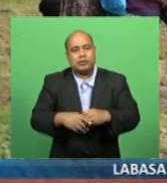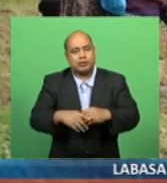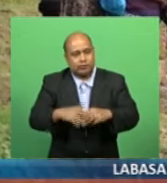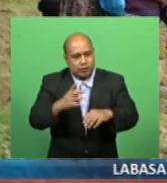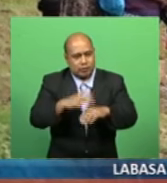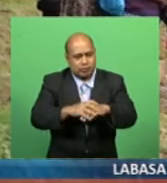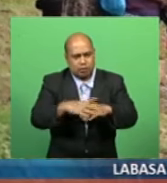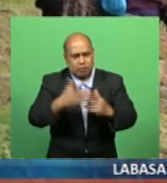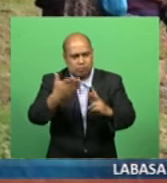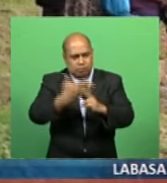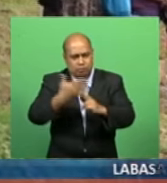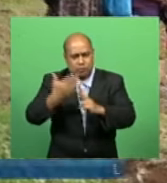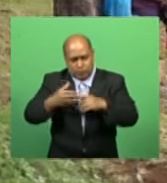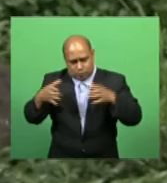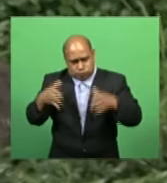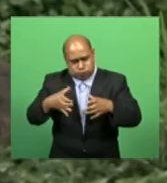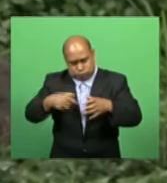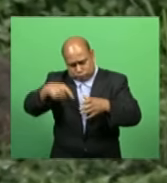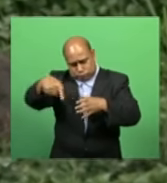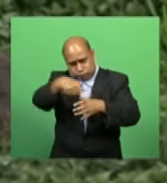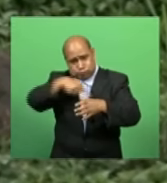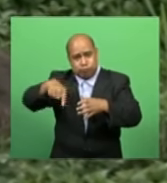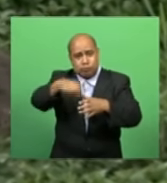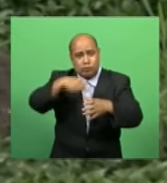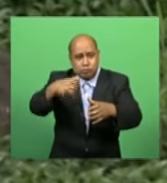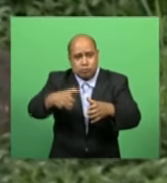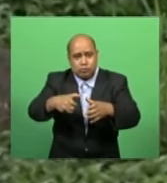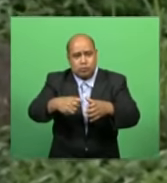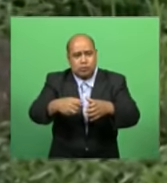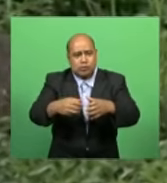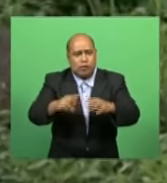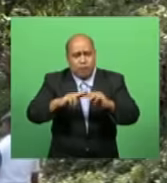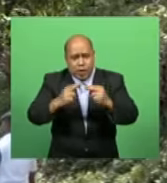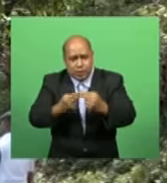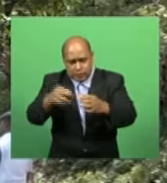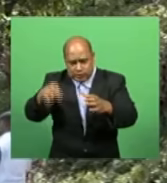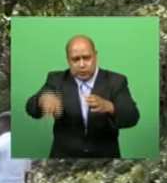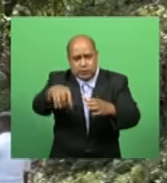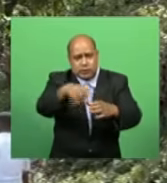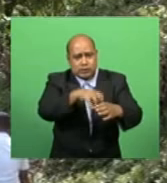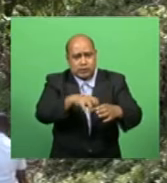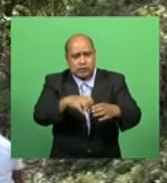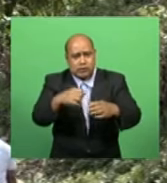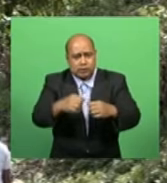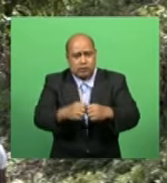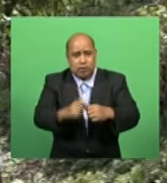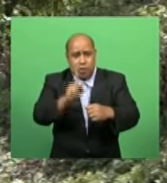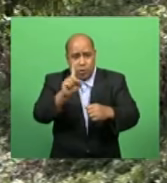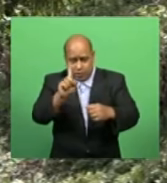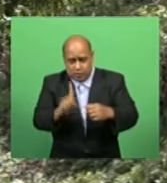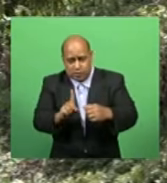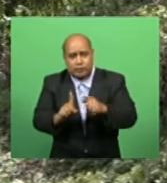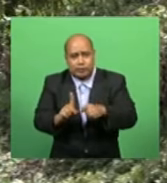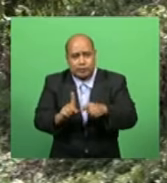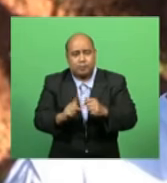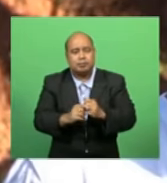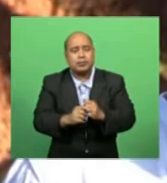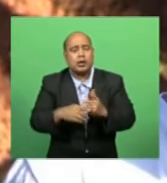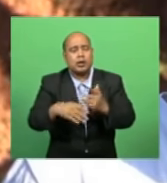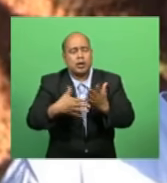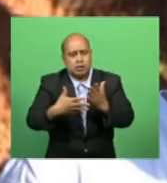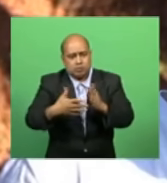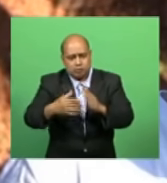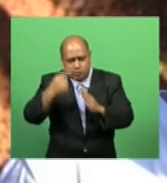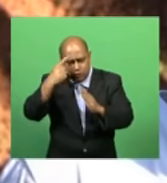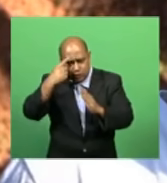consisting of 96 families, was placed under lockdown after one of its residents tested positive for COVID-19. At